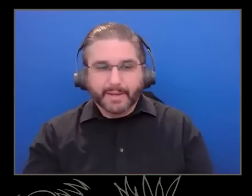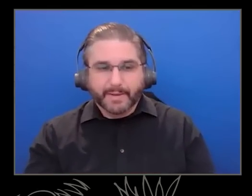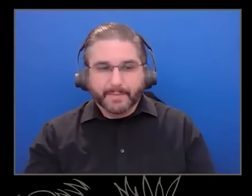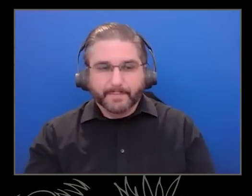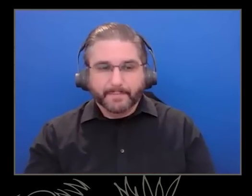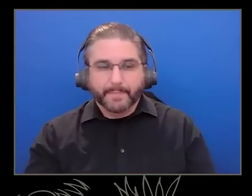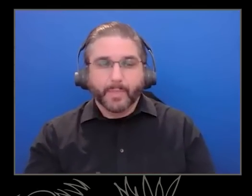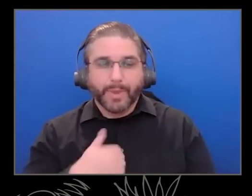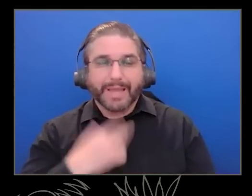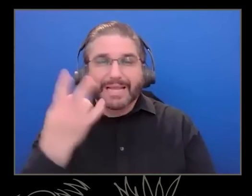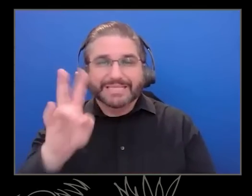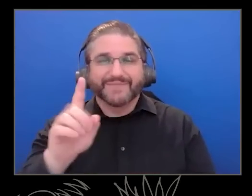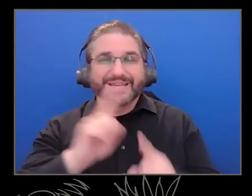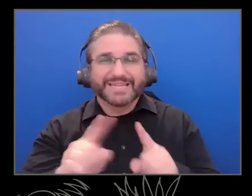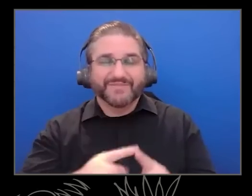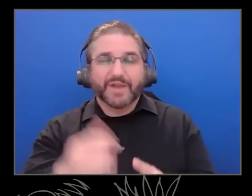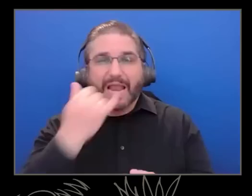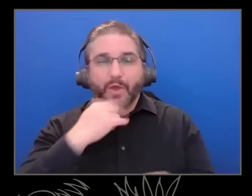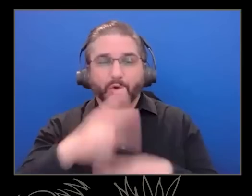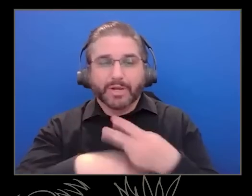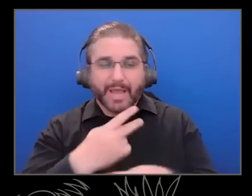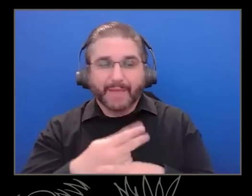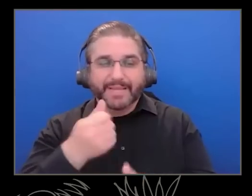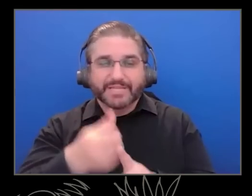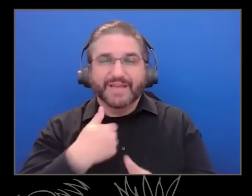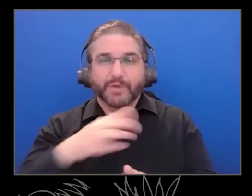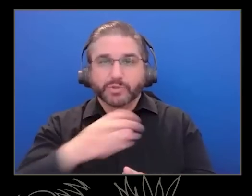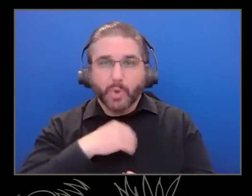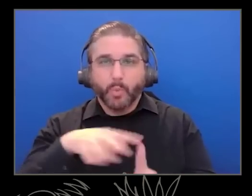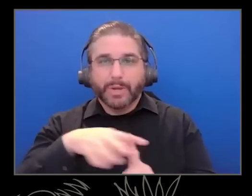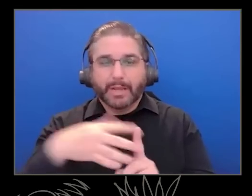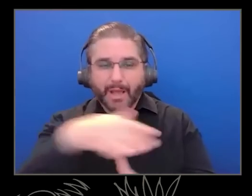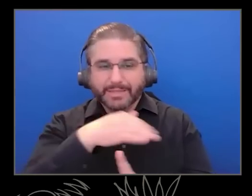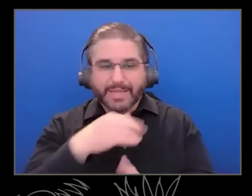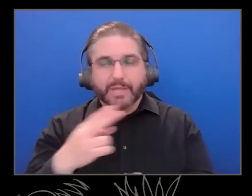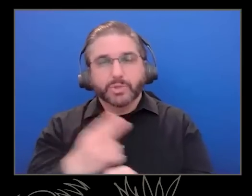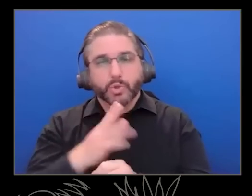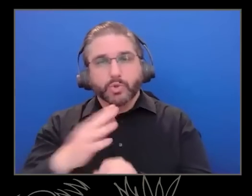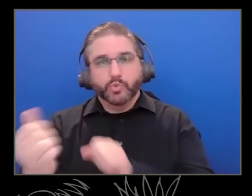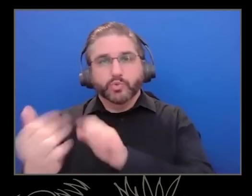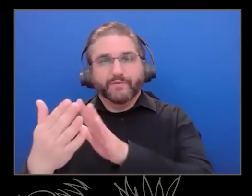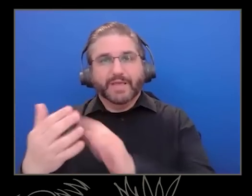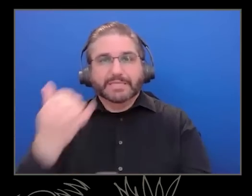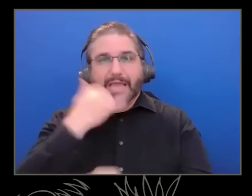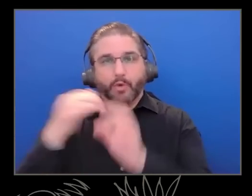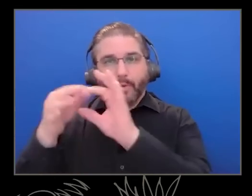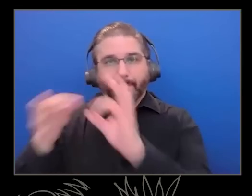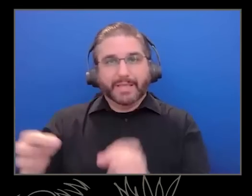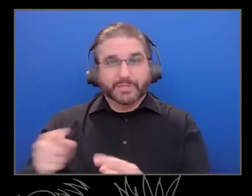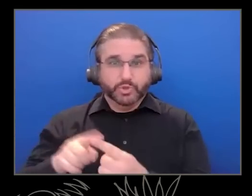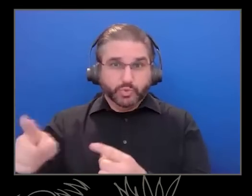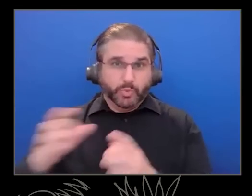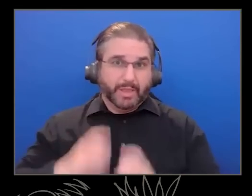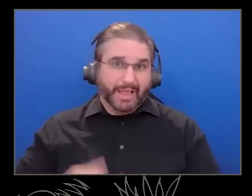error types, each with its own context, user-facing error messages if it can get out to the client, internal messages to help us with